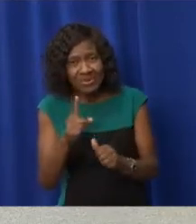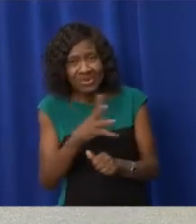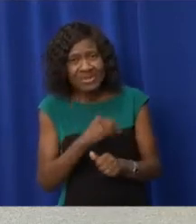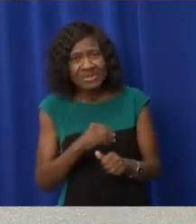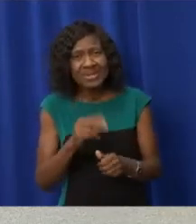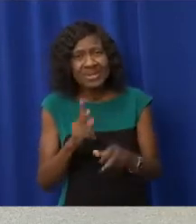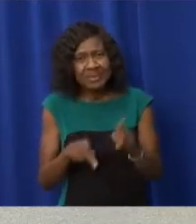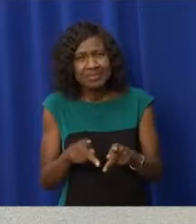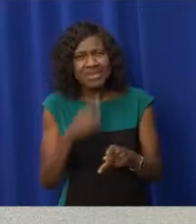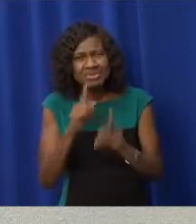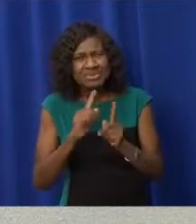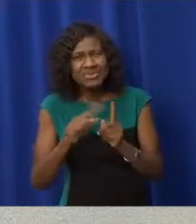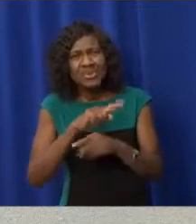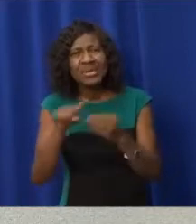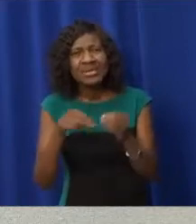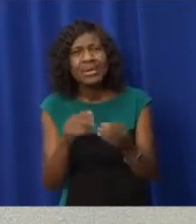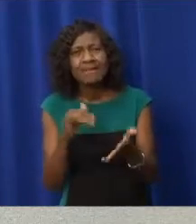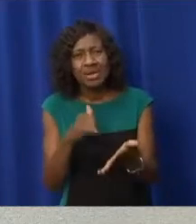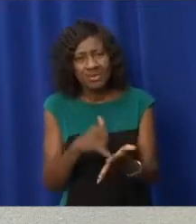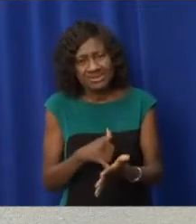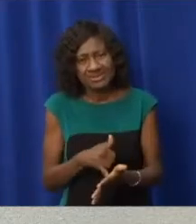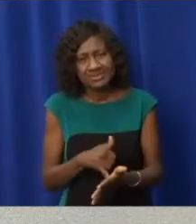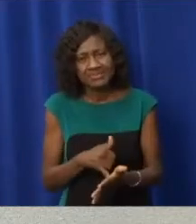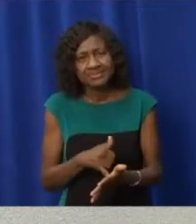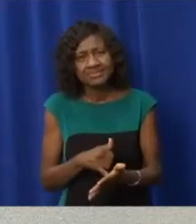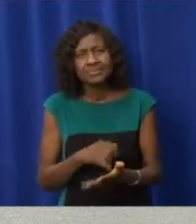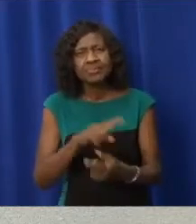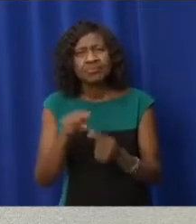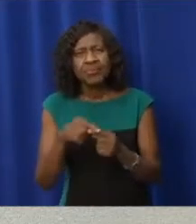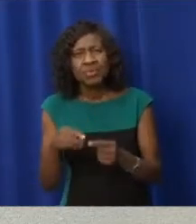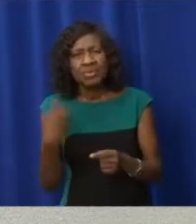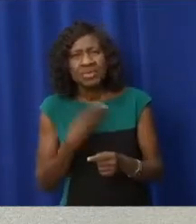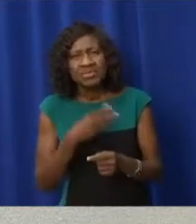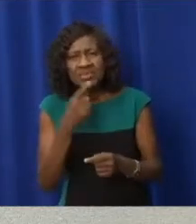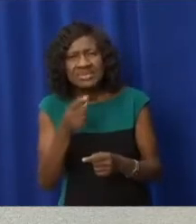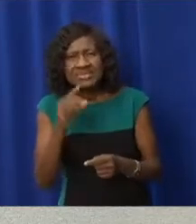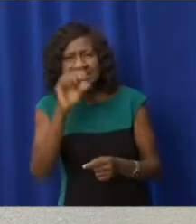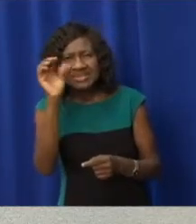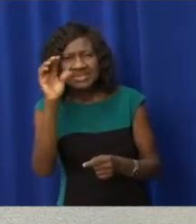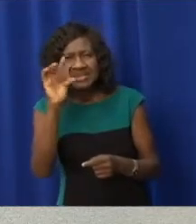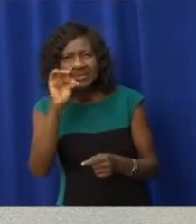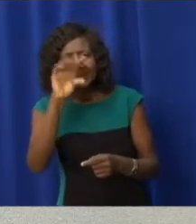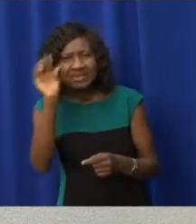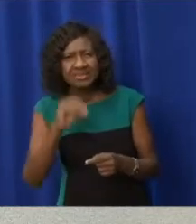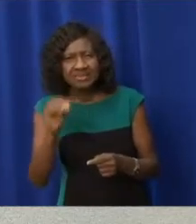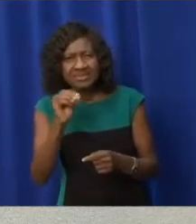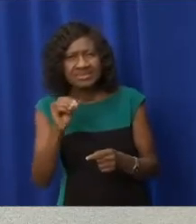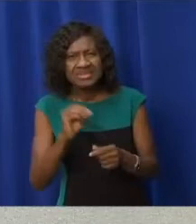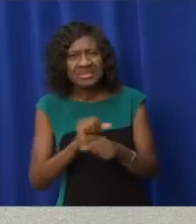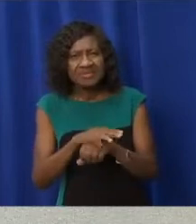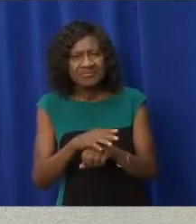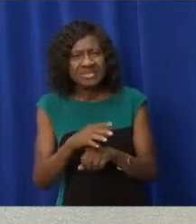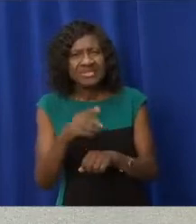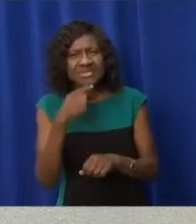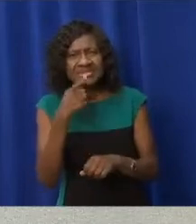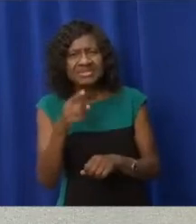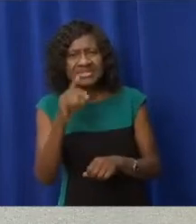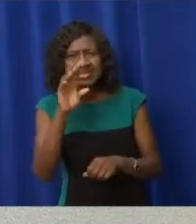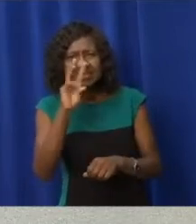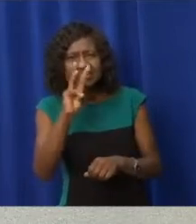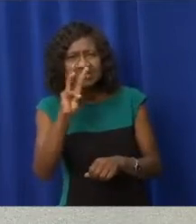various parts. When we say 80% affected, figures have varied between 60 and 80, and